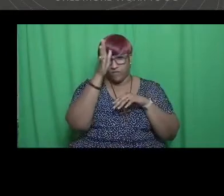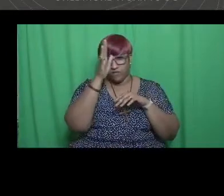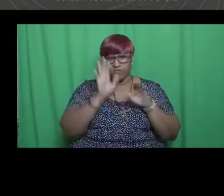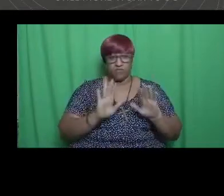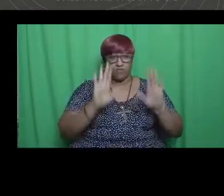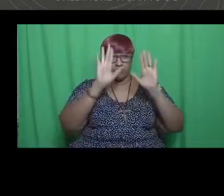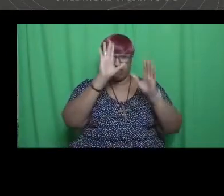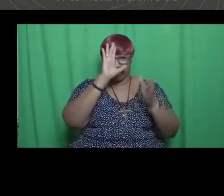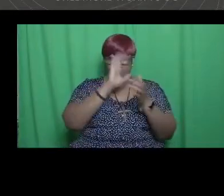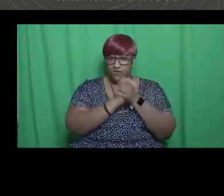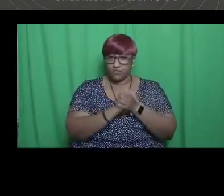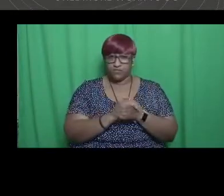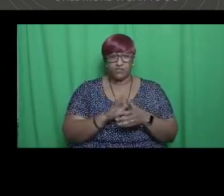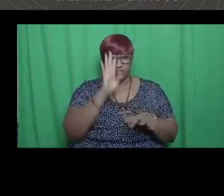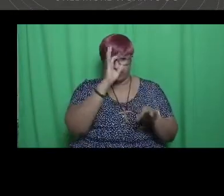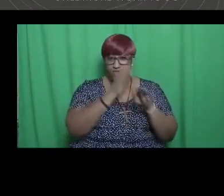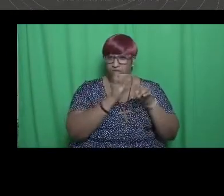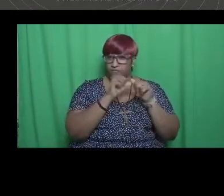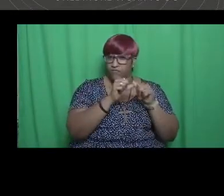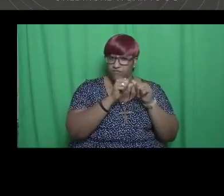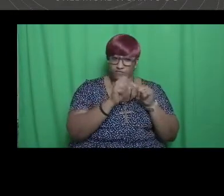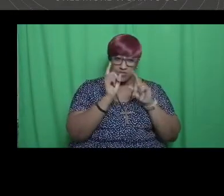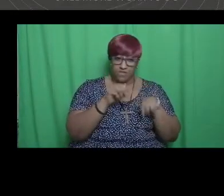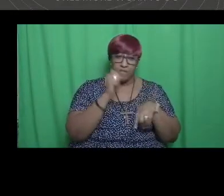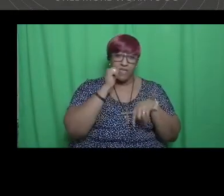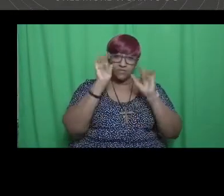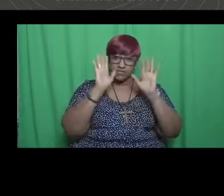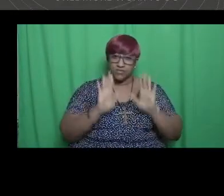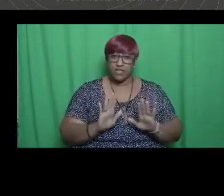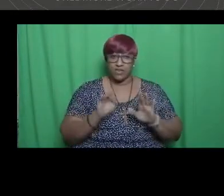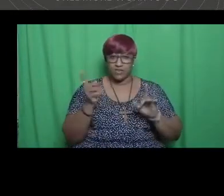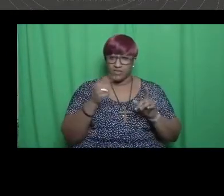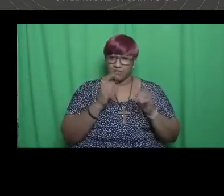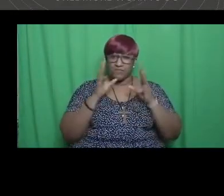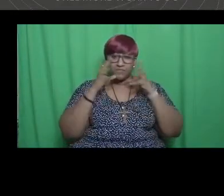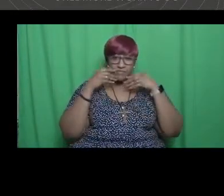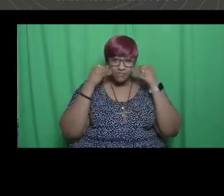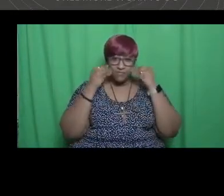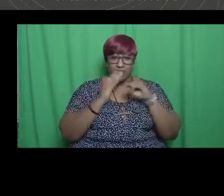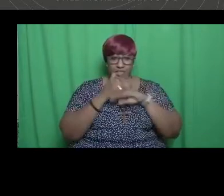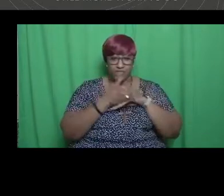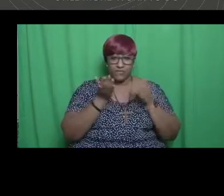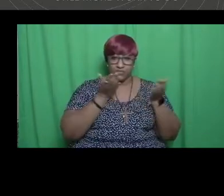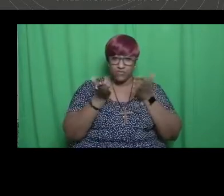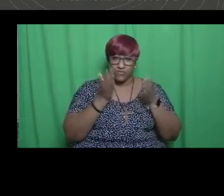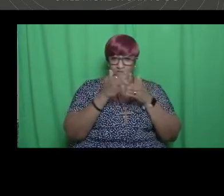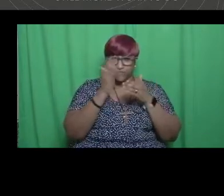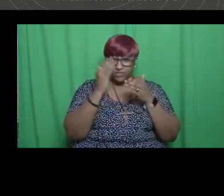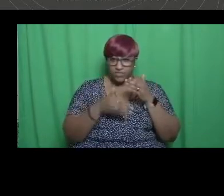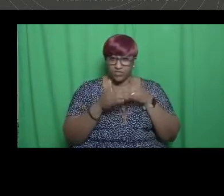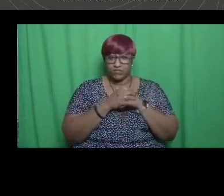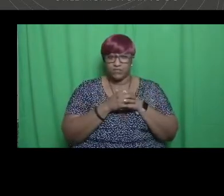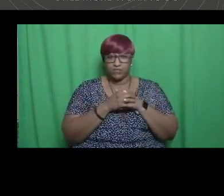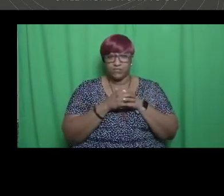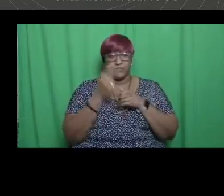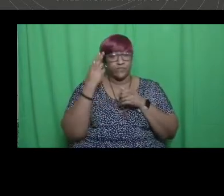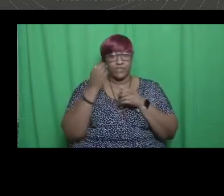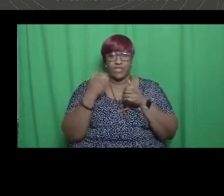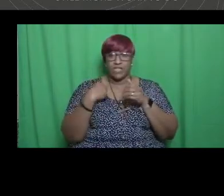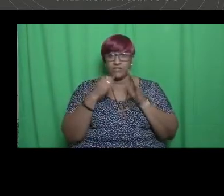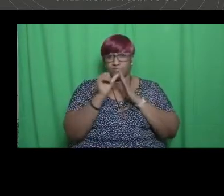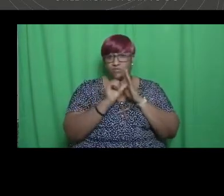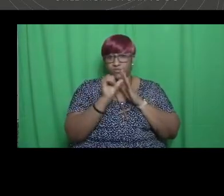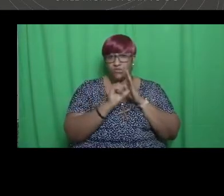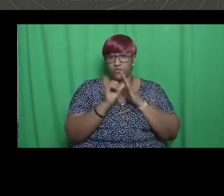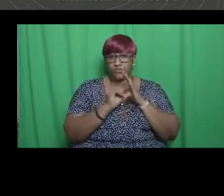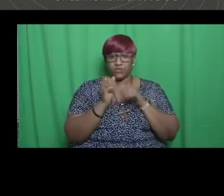wonderful husband, faithful here every Sunday. He would greet me with a smile after the service. And he had some surgery done,